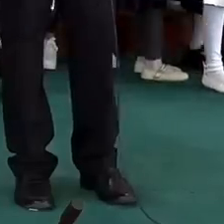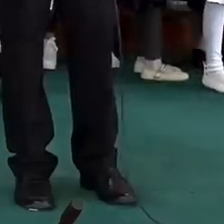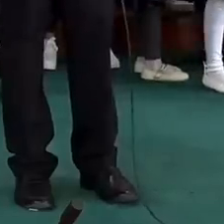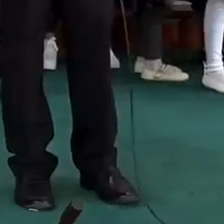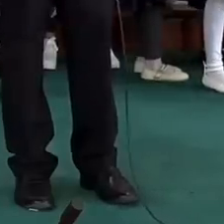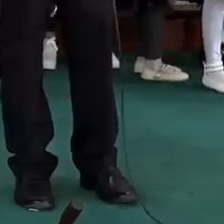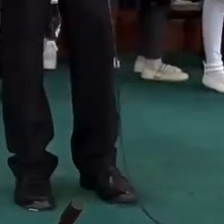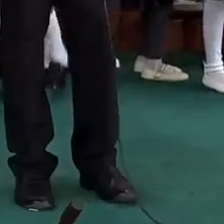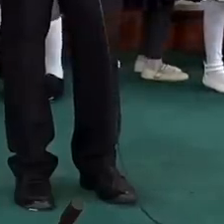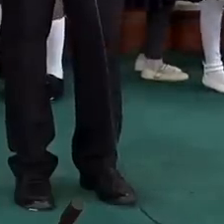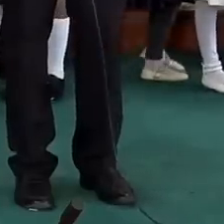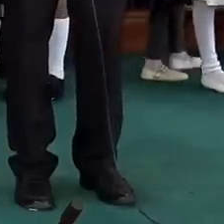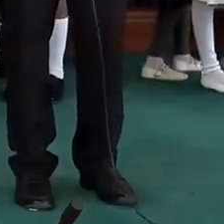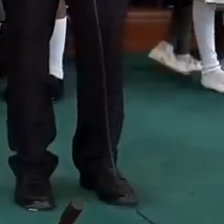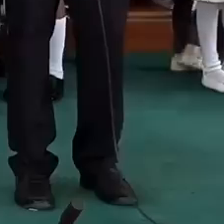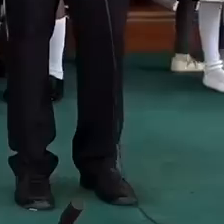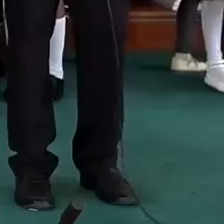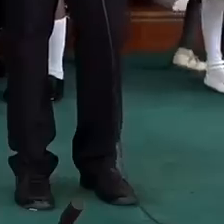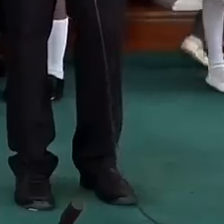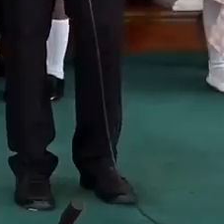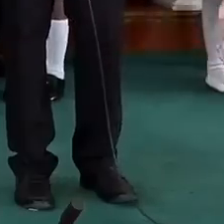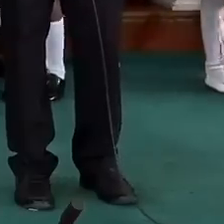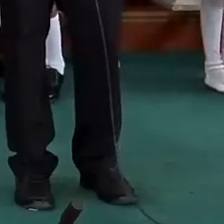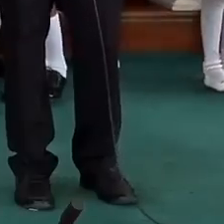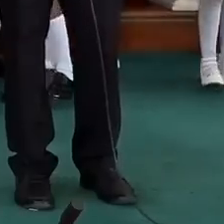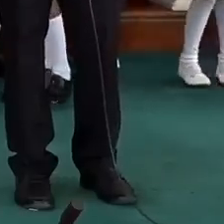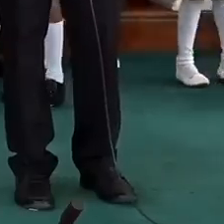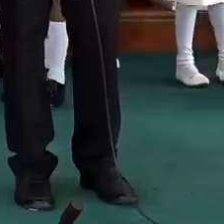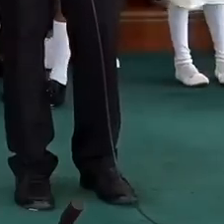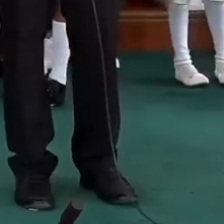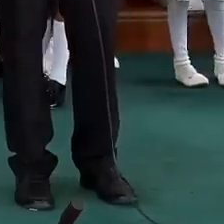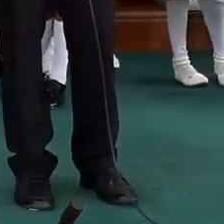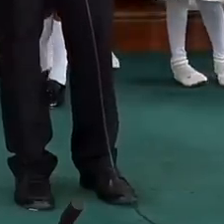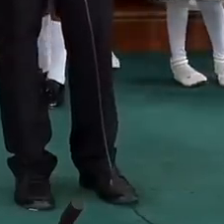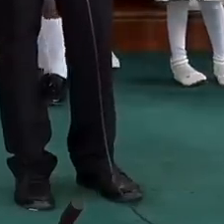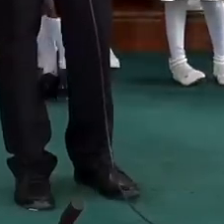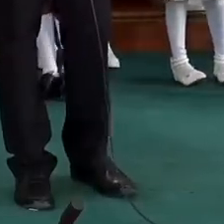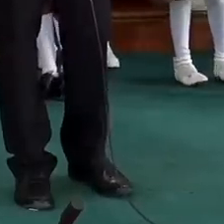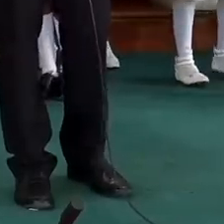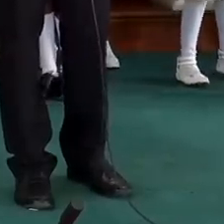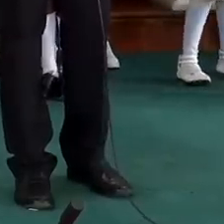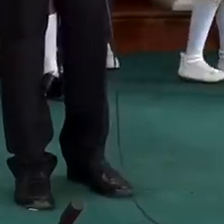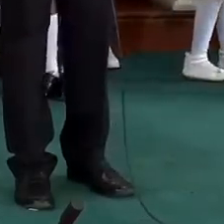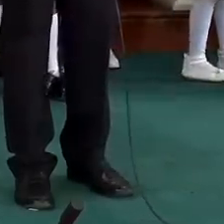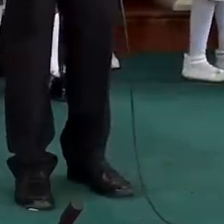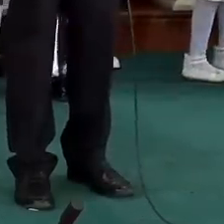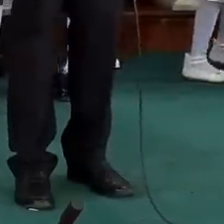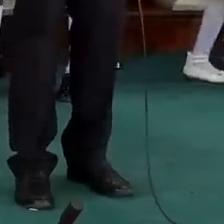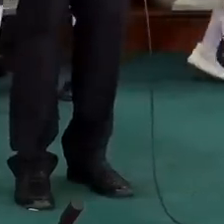coming. Is there another? See you coming. Praise the Lord. Lord, I'm coming home. Lord, I'm coming